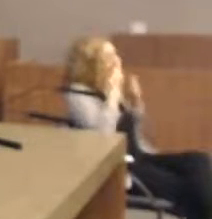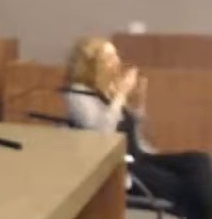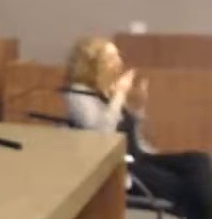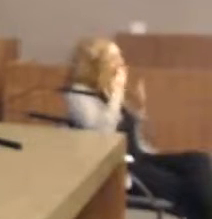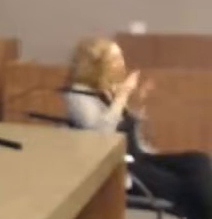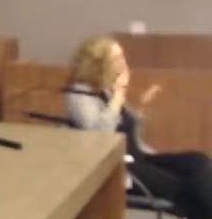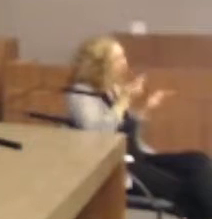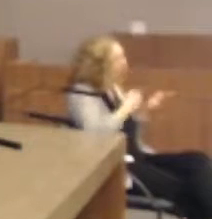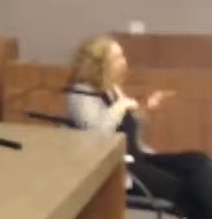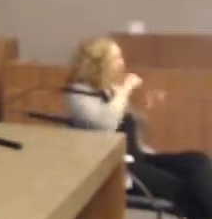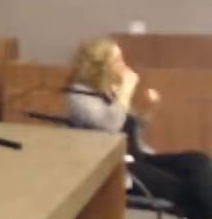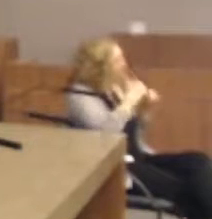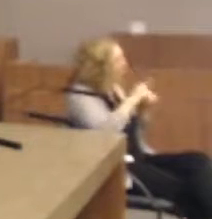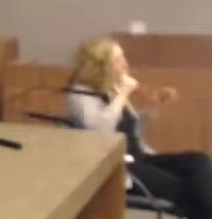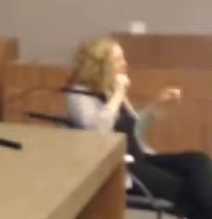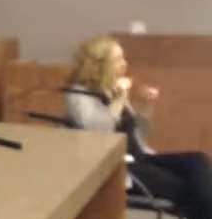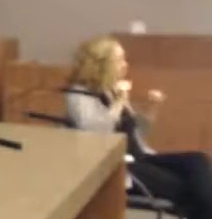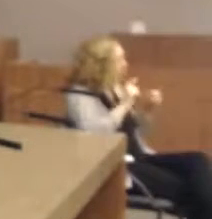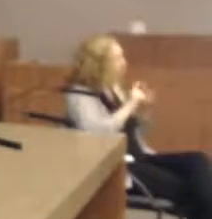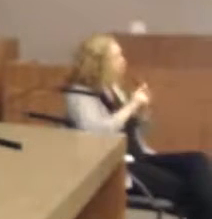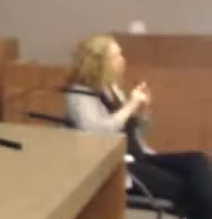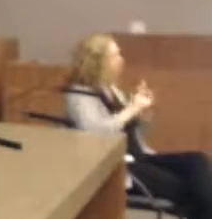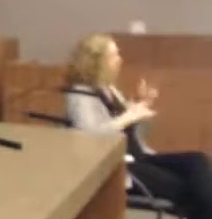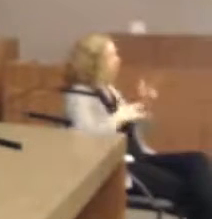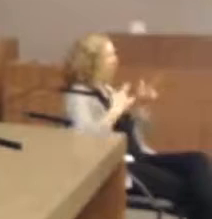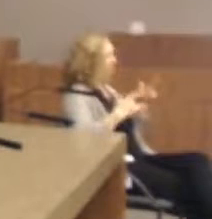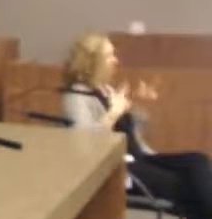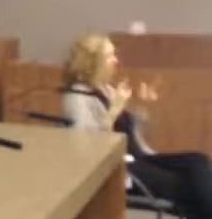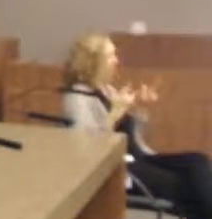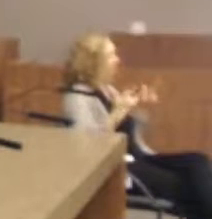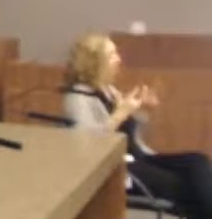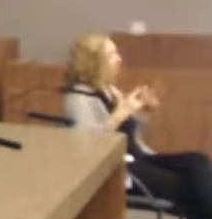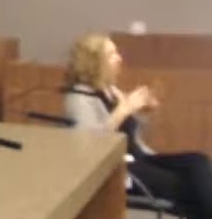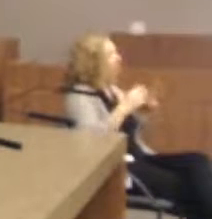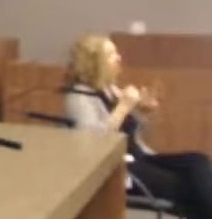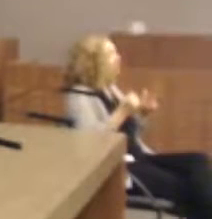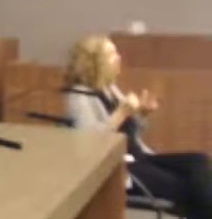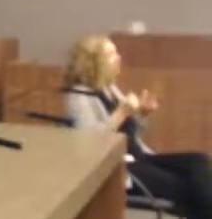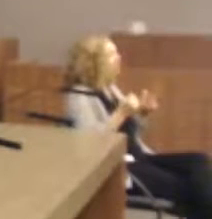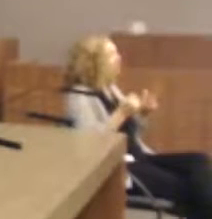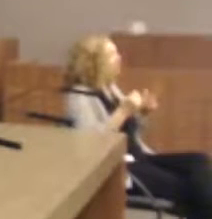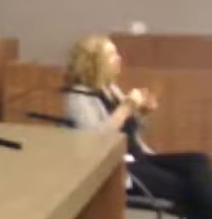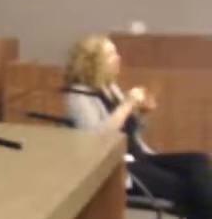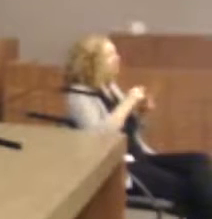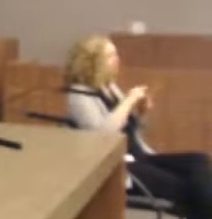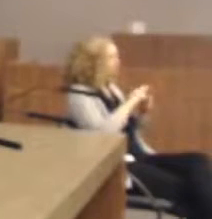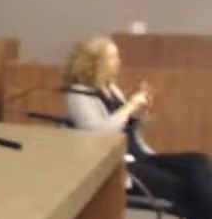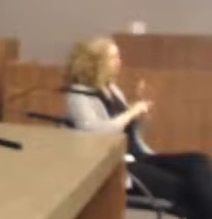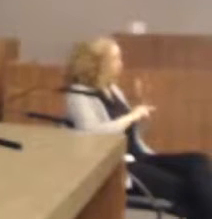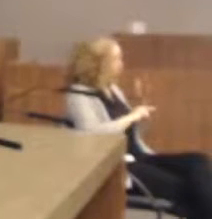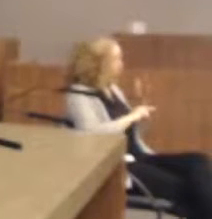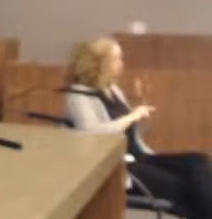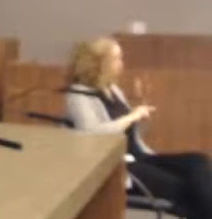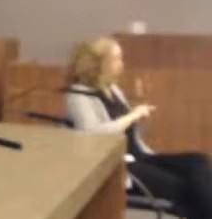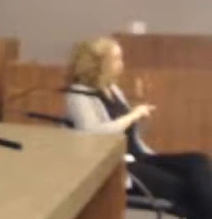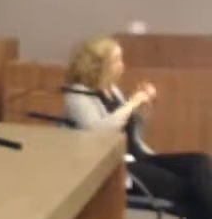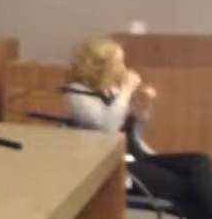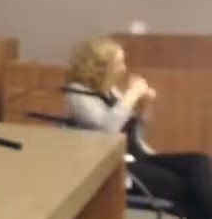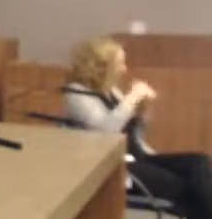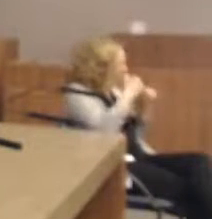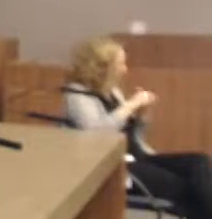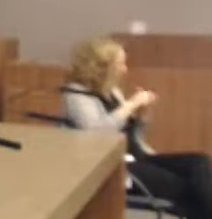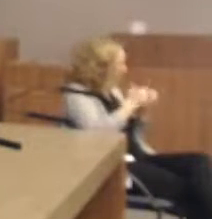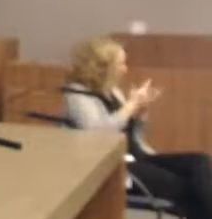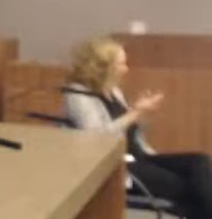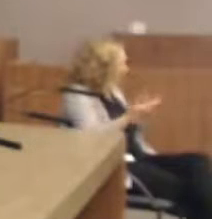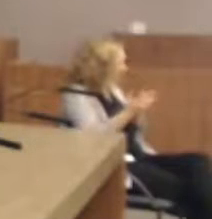smells, we remember sounds, we remember feelings. And those recollections of those things